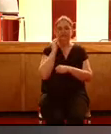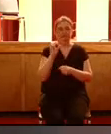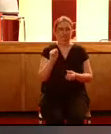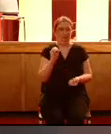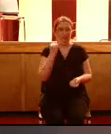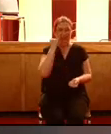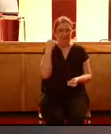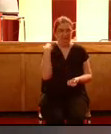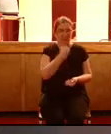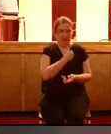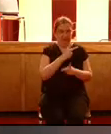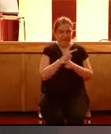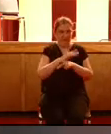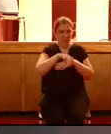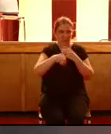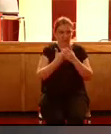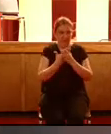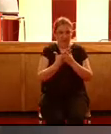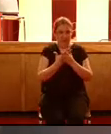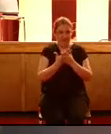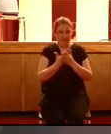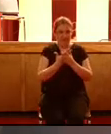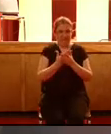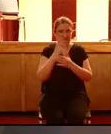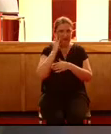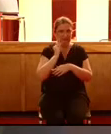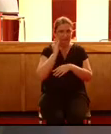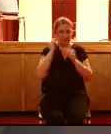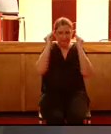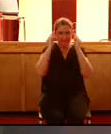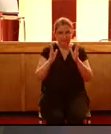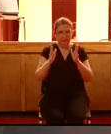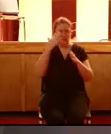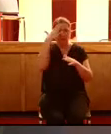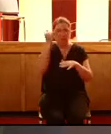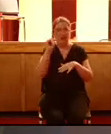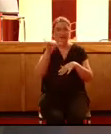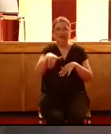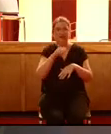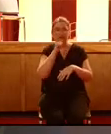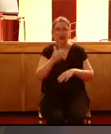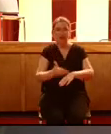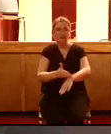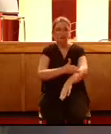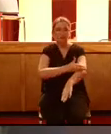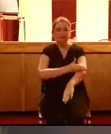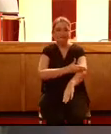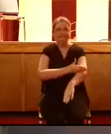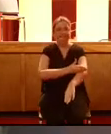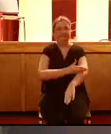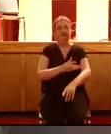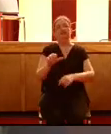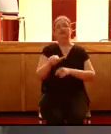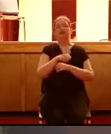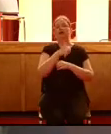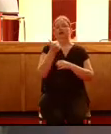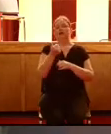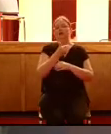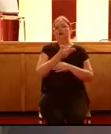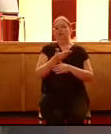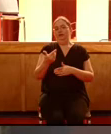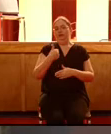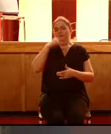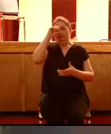Veteran teachers, how is that not improving? And then another thing that I think is very important when it comes to this is that